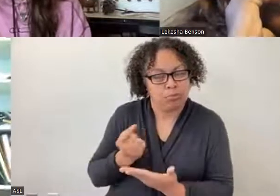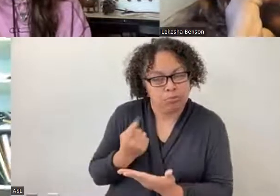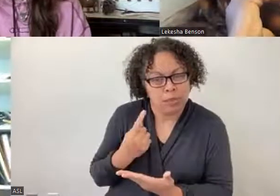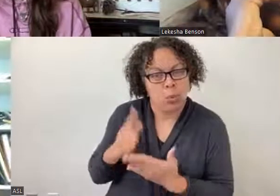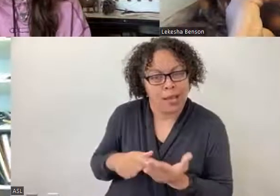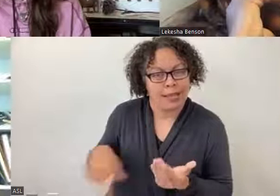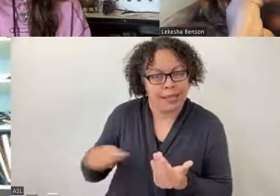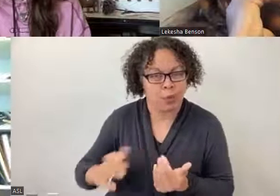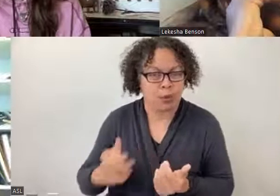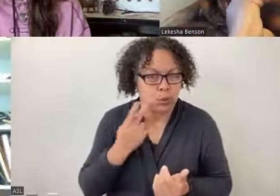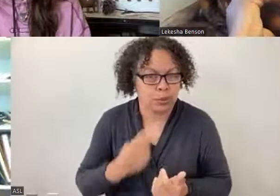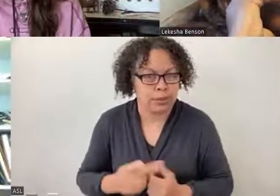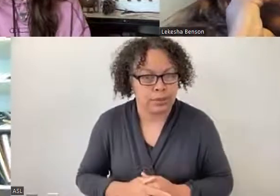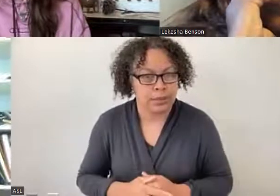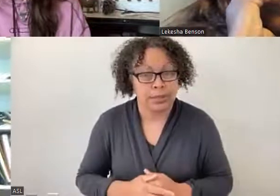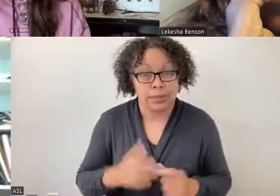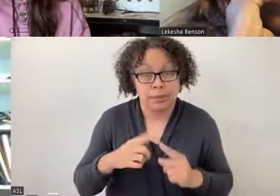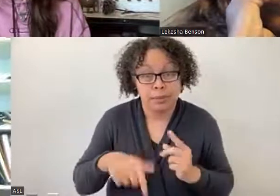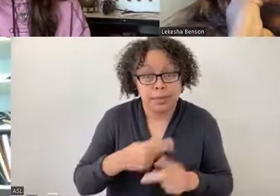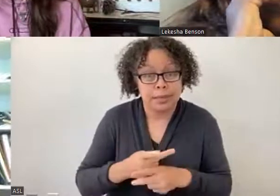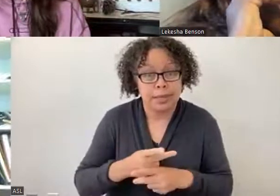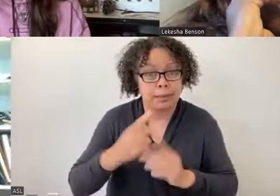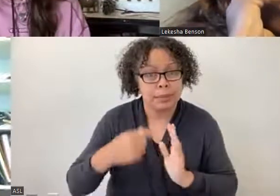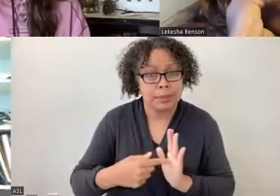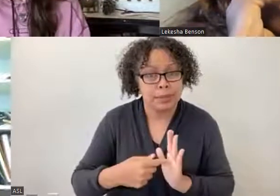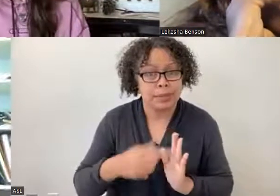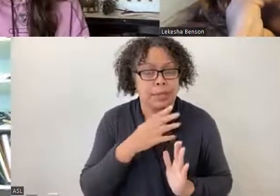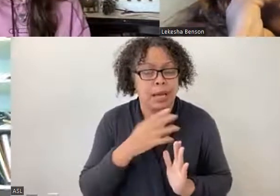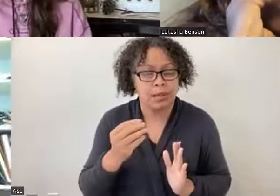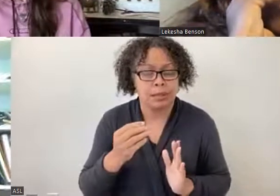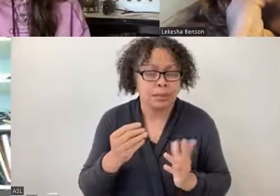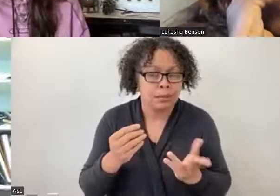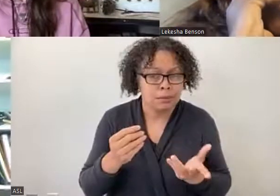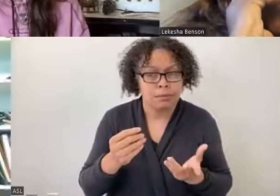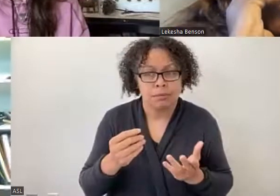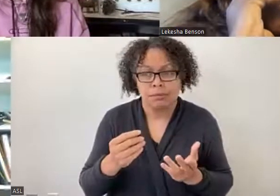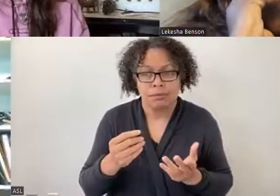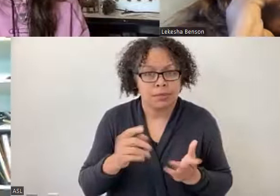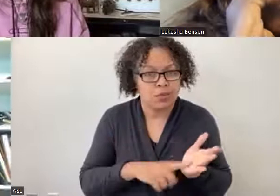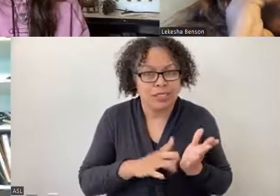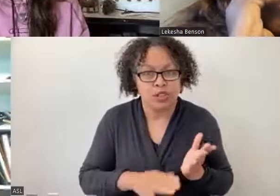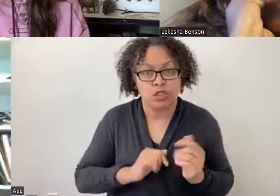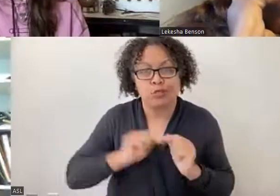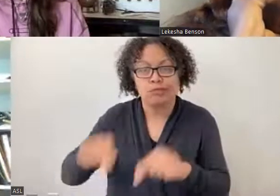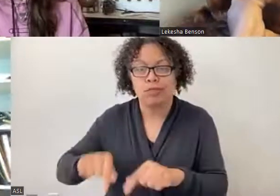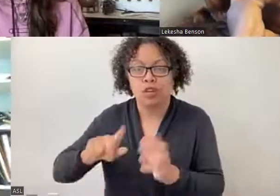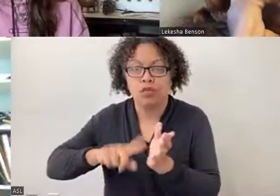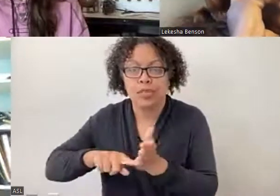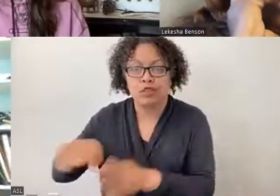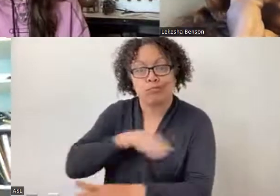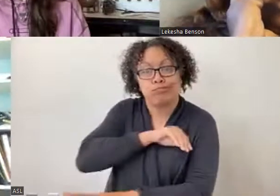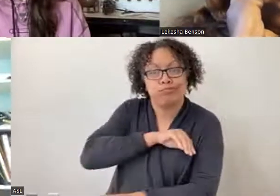far as this experience, and really emphasizing the importance of that researchers shouldn't just do the research and dip out, that